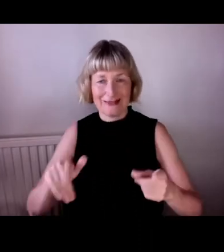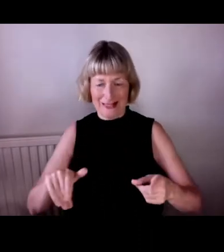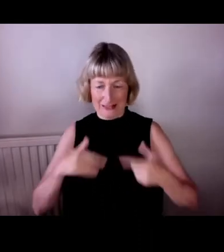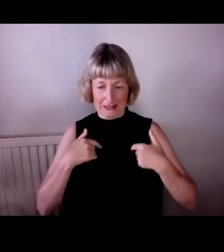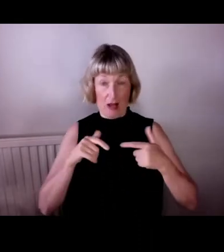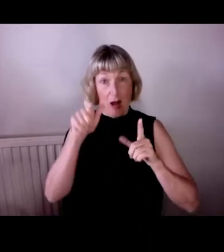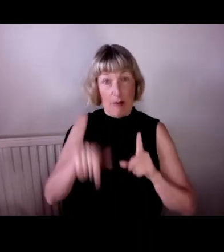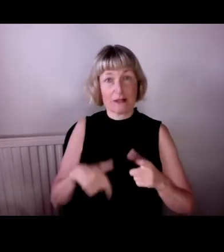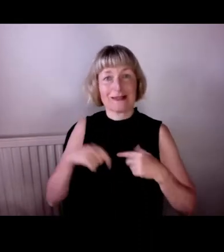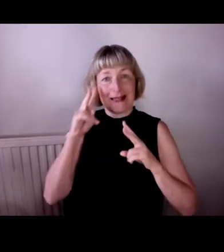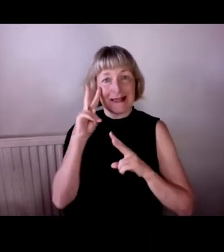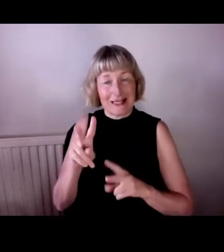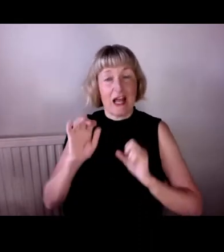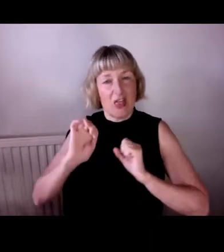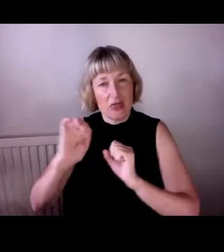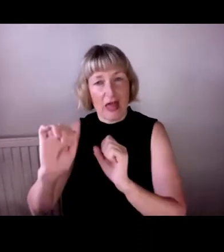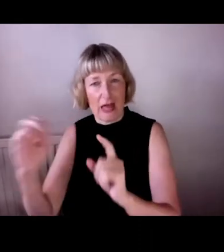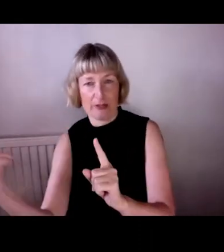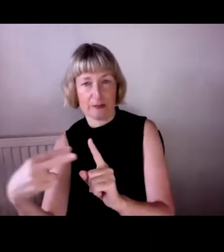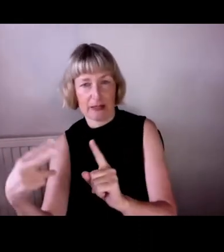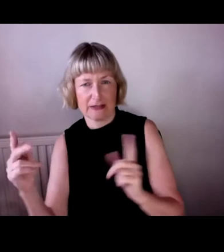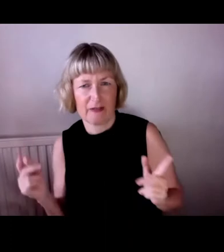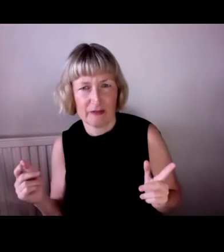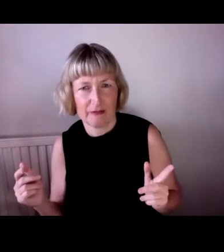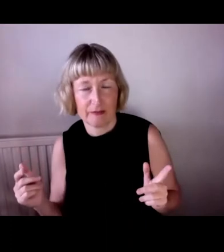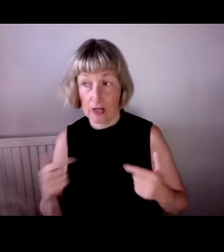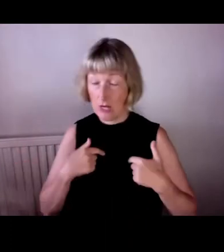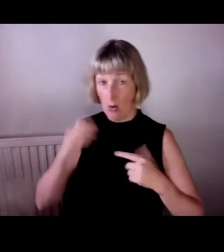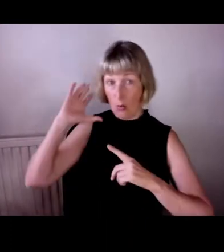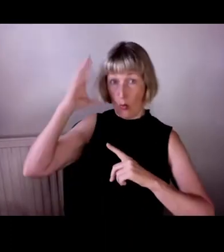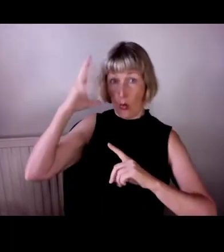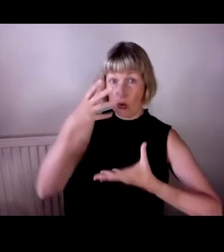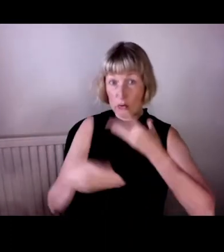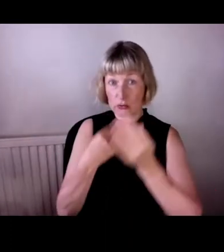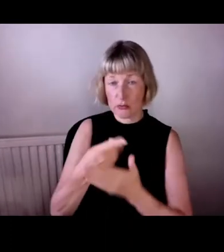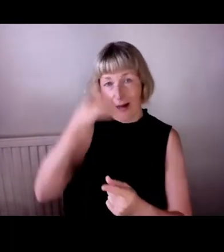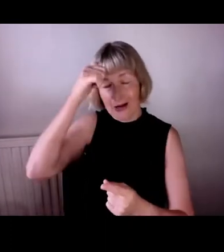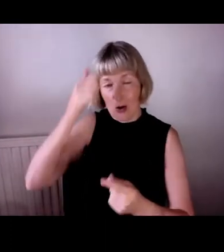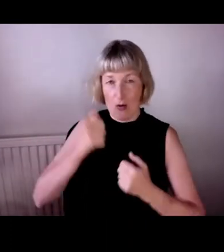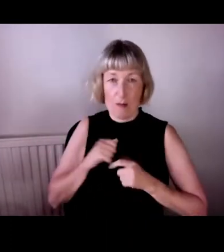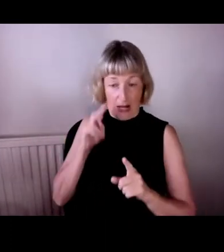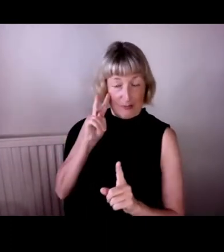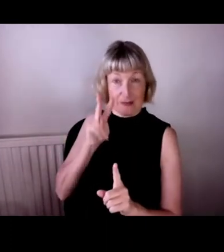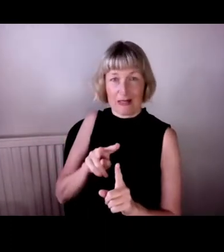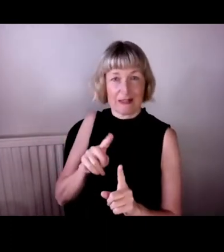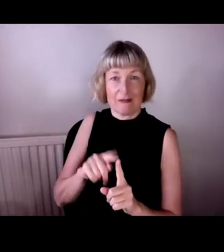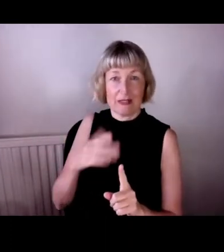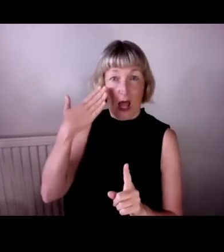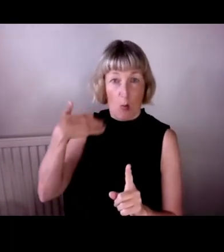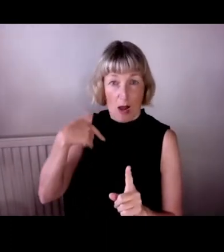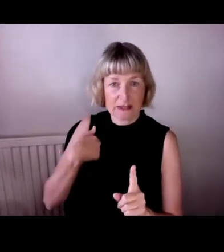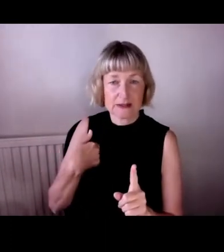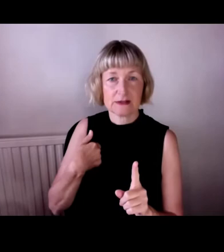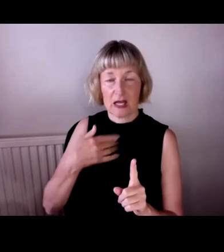perspective. As a describer also, I know that I come from a very certain perspective. As I said, I'm white, I'm